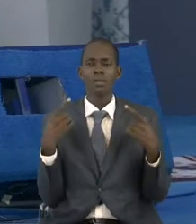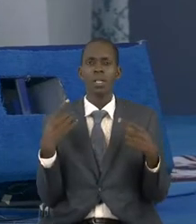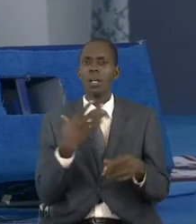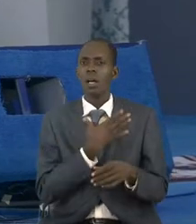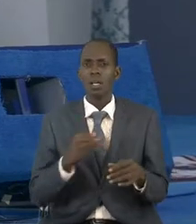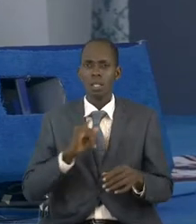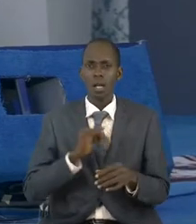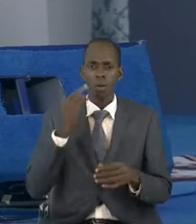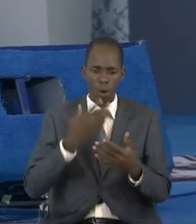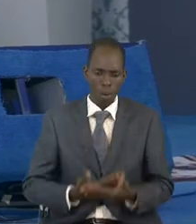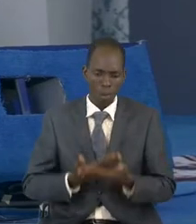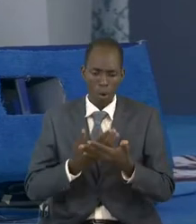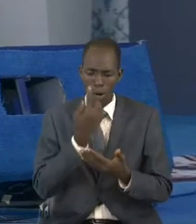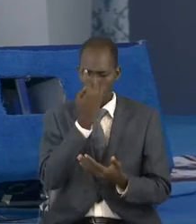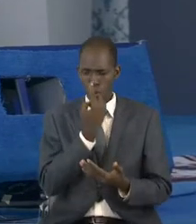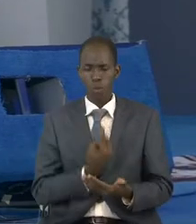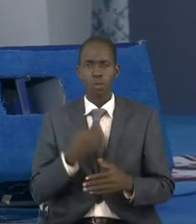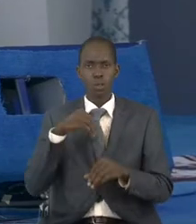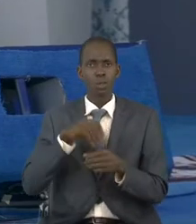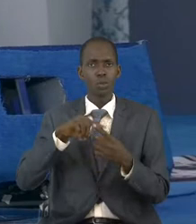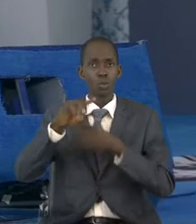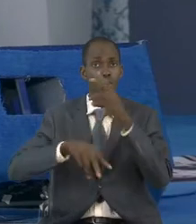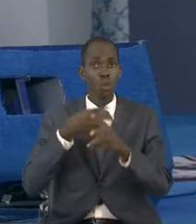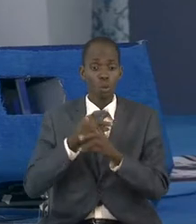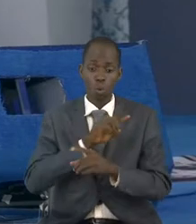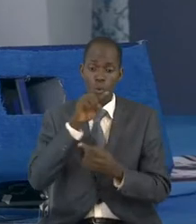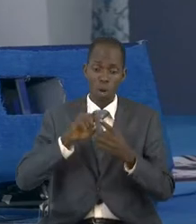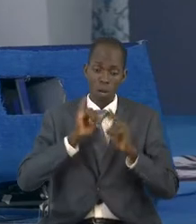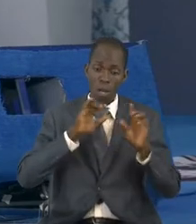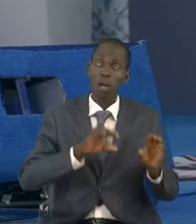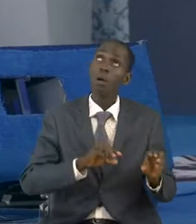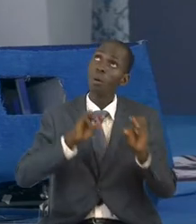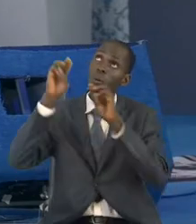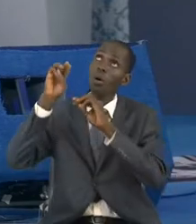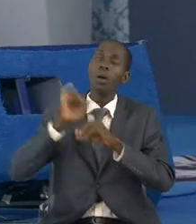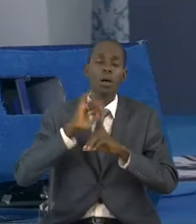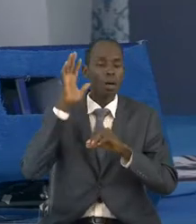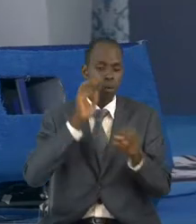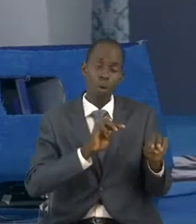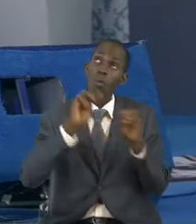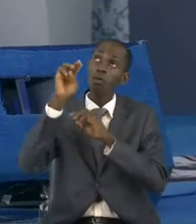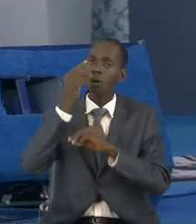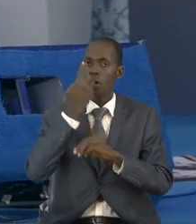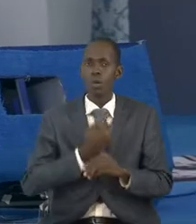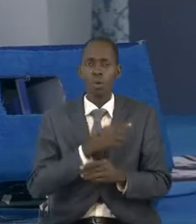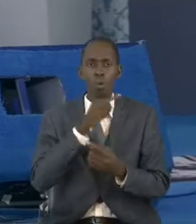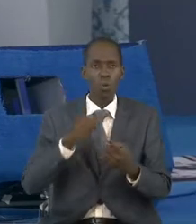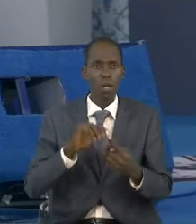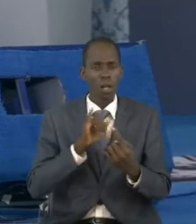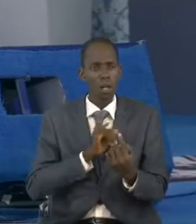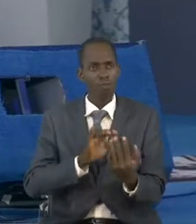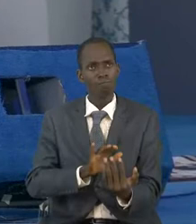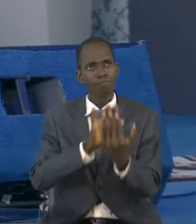alone into the world, and when I go, I will go alone. And when I face the